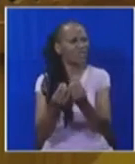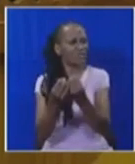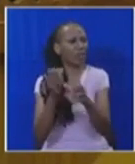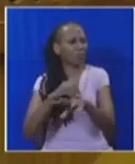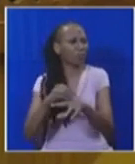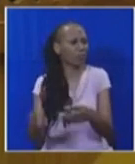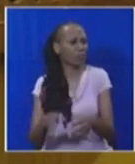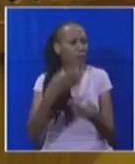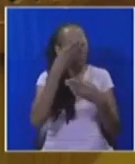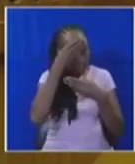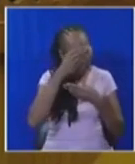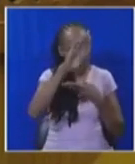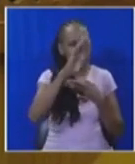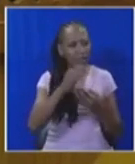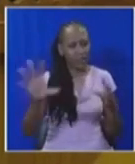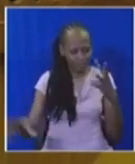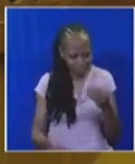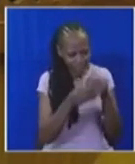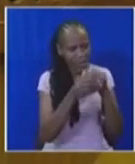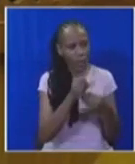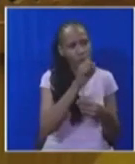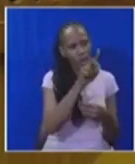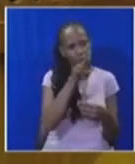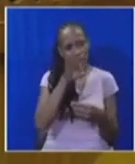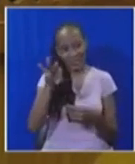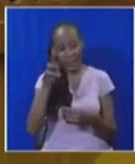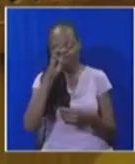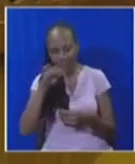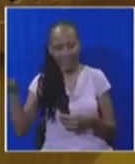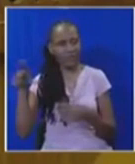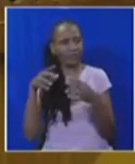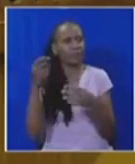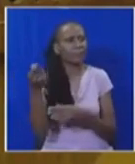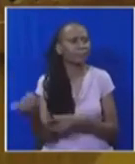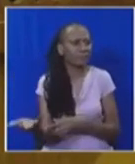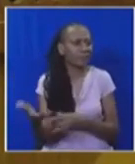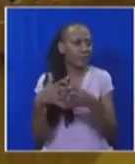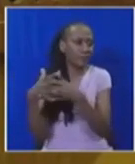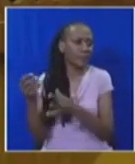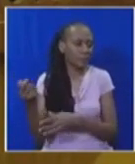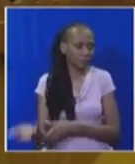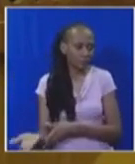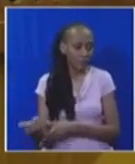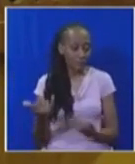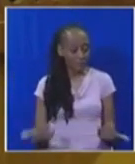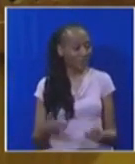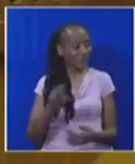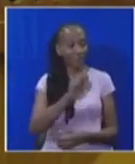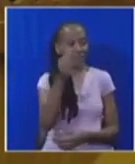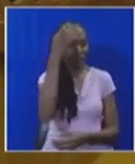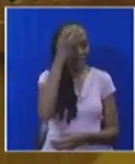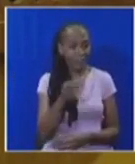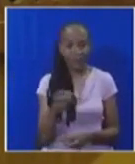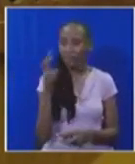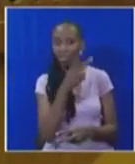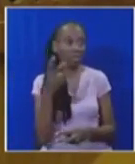an additional $123 million for drought relief and water crisis effort. Yet our own government is found wanting.